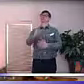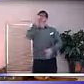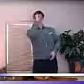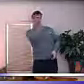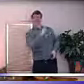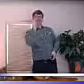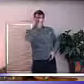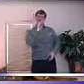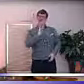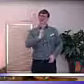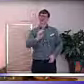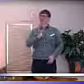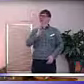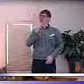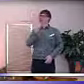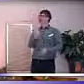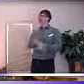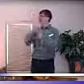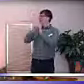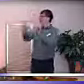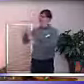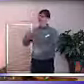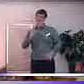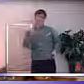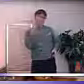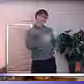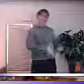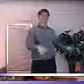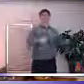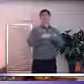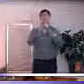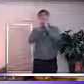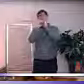eye, and I told them, I said, chickens molt.